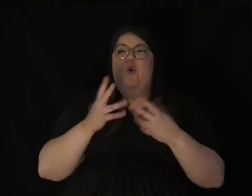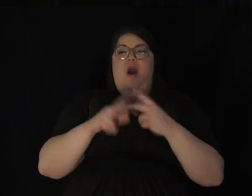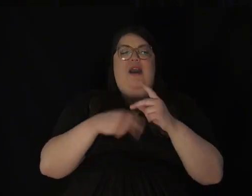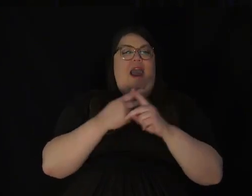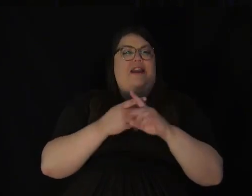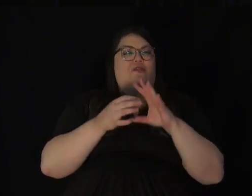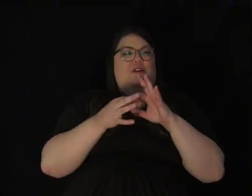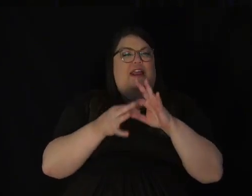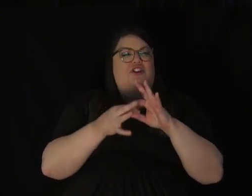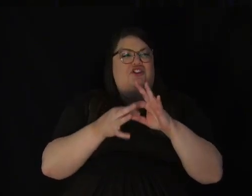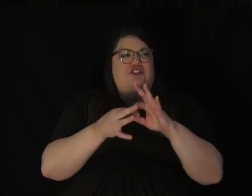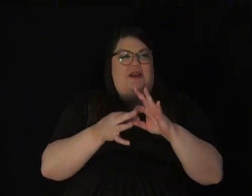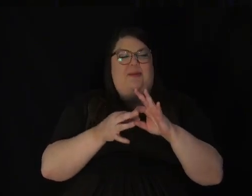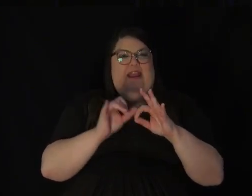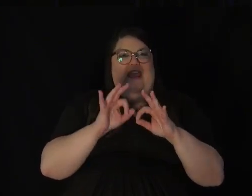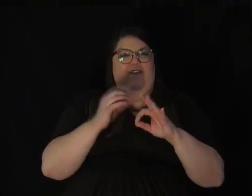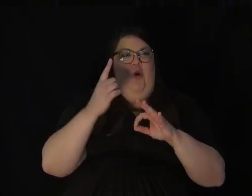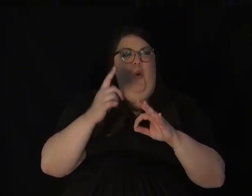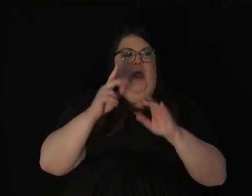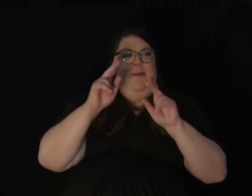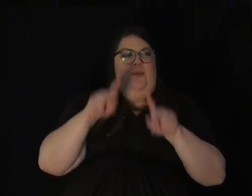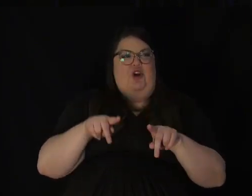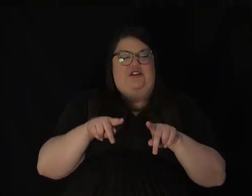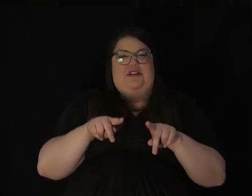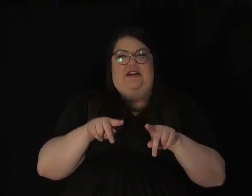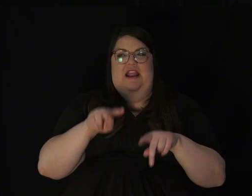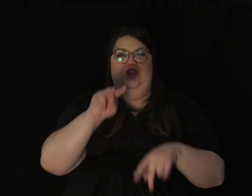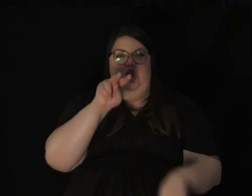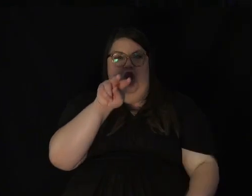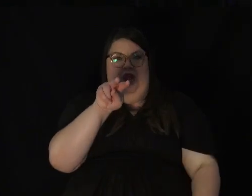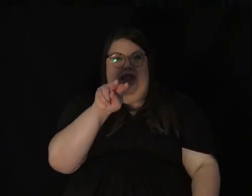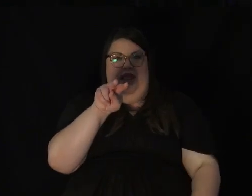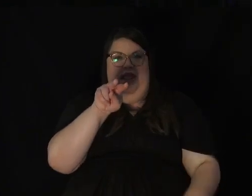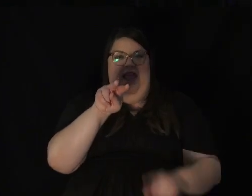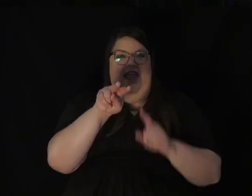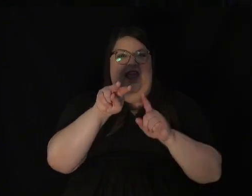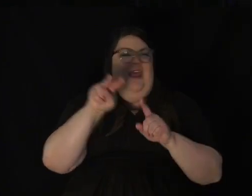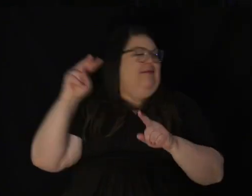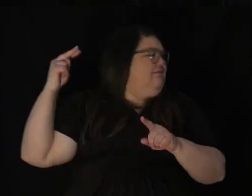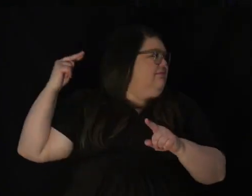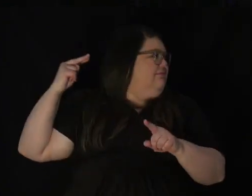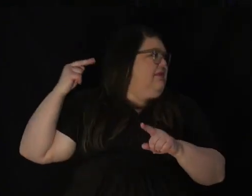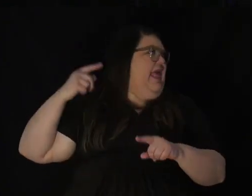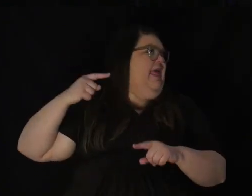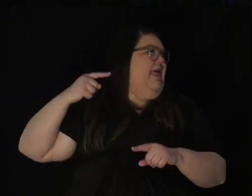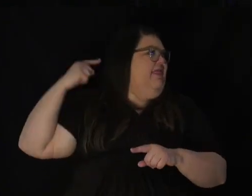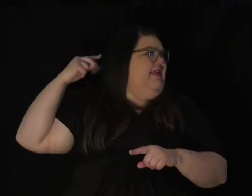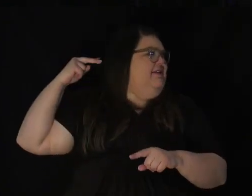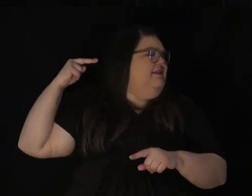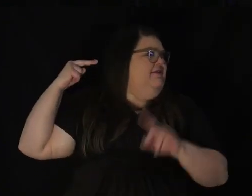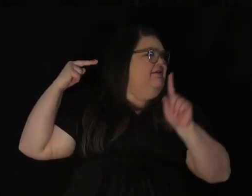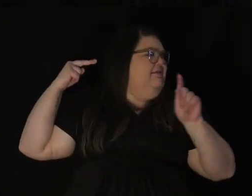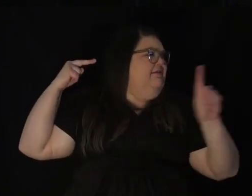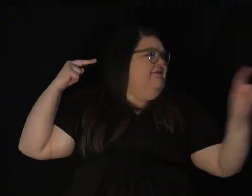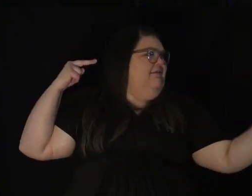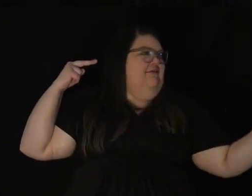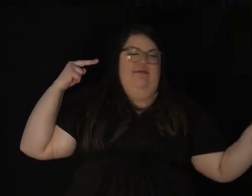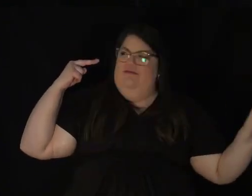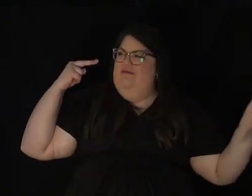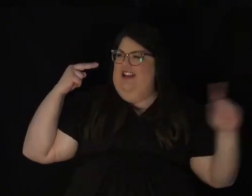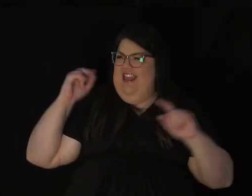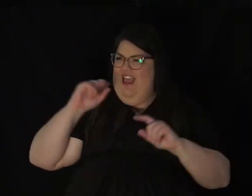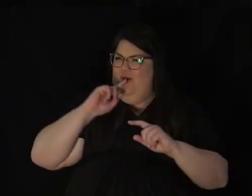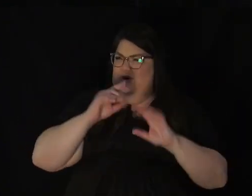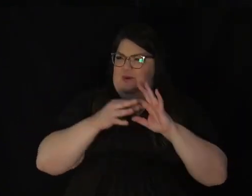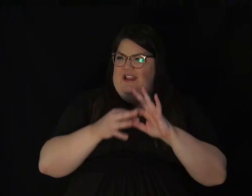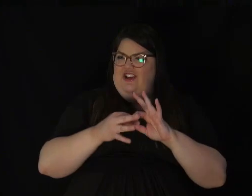relationship is it if one person is looking at the back of someone's head and even walking away from them?